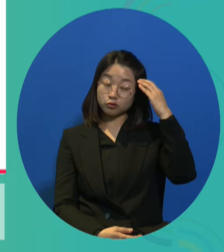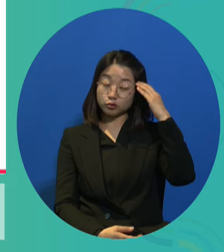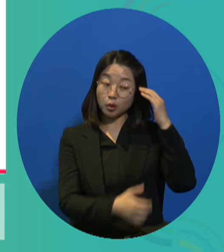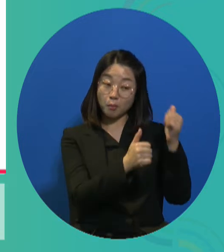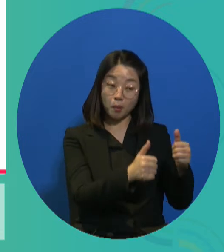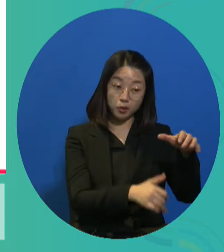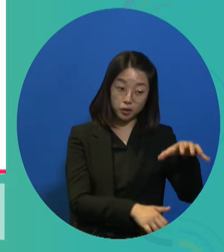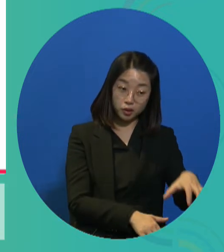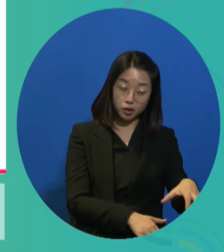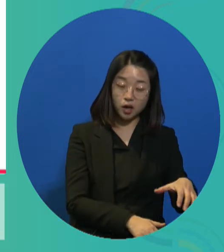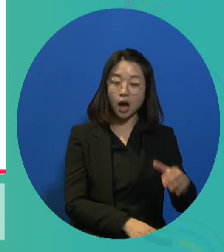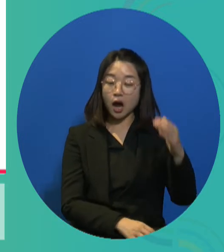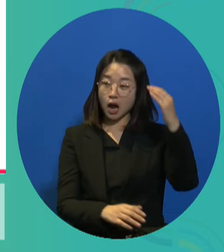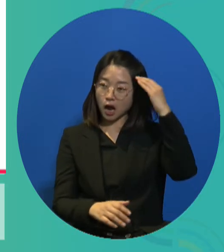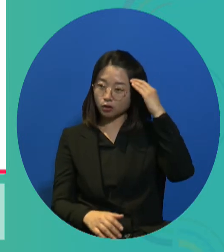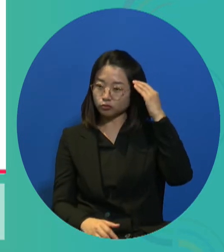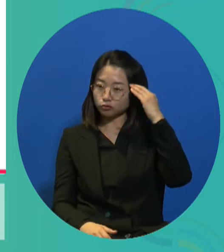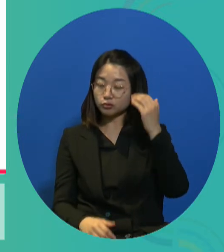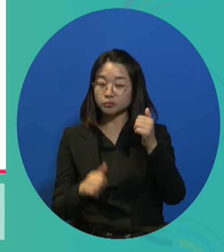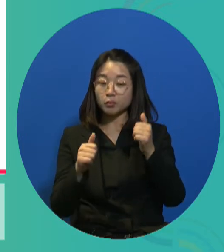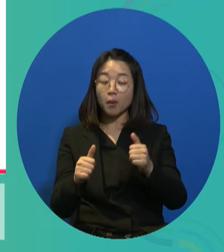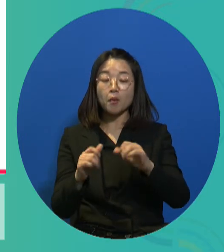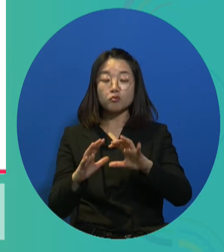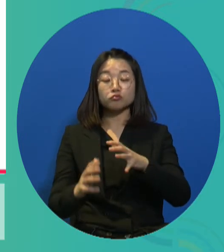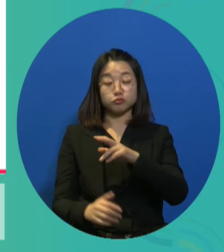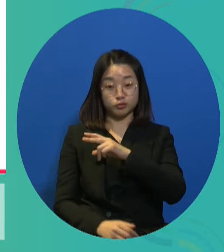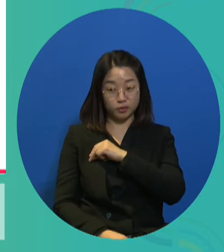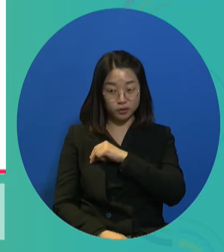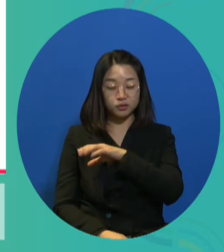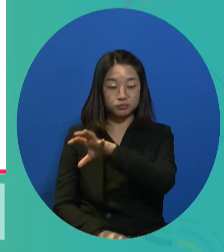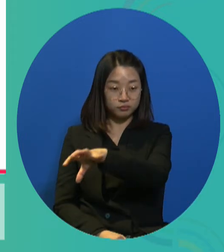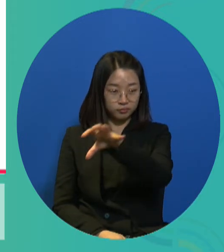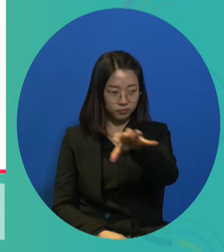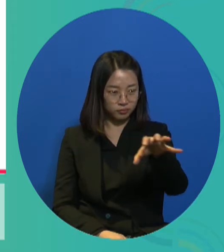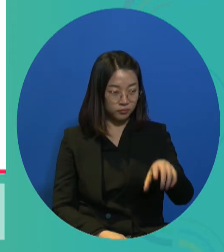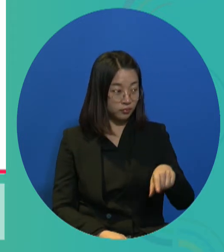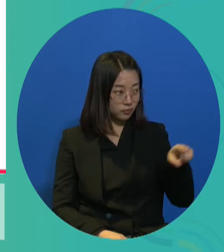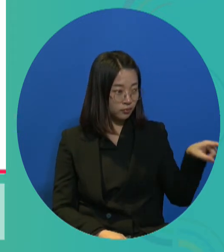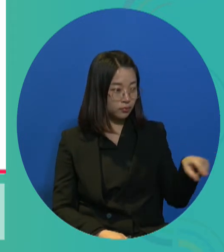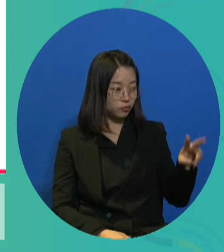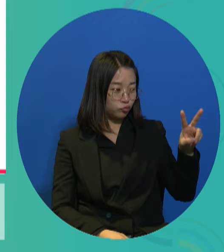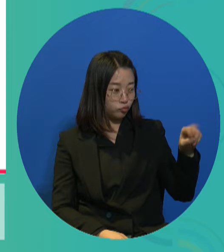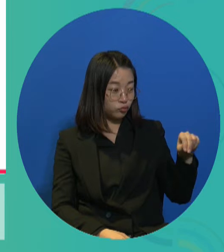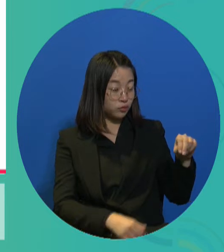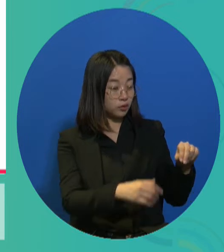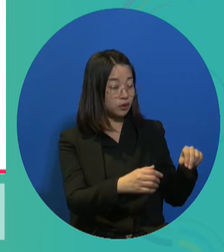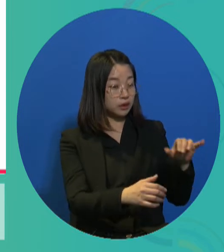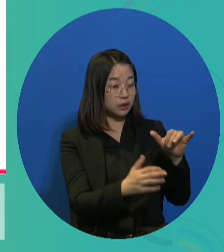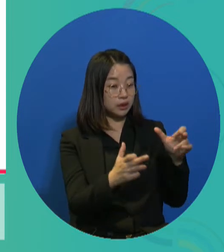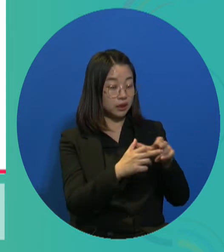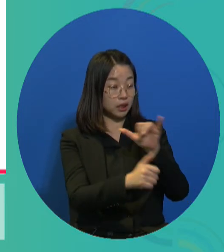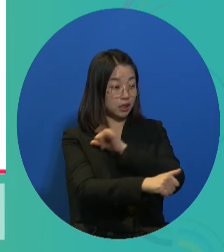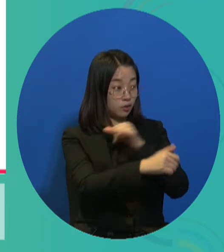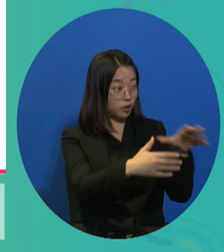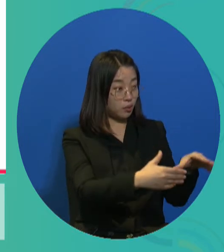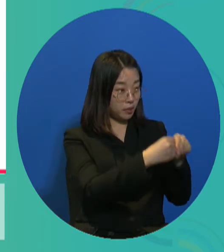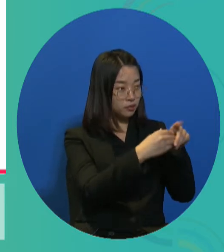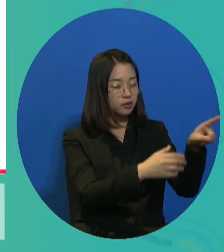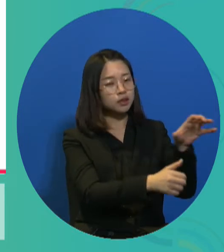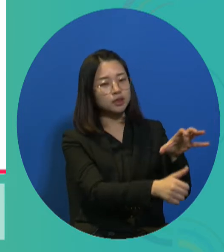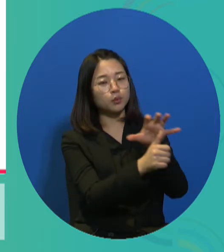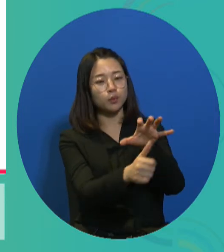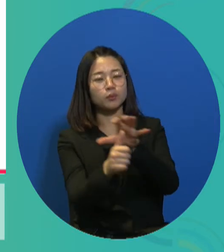them in the domestic rulings as well. And I believe that